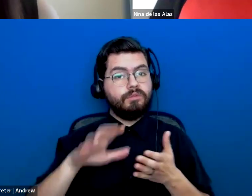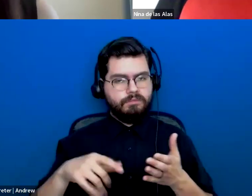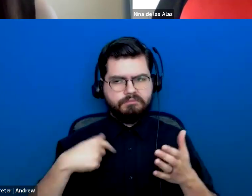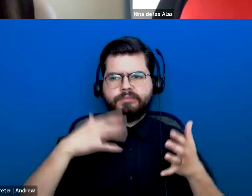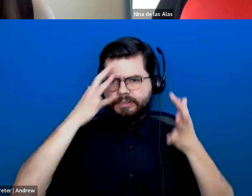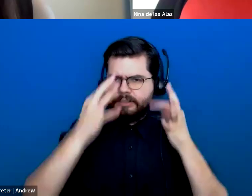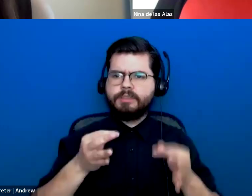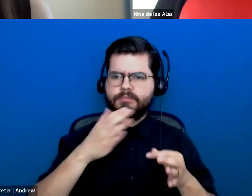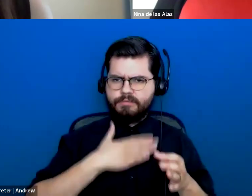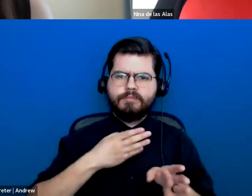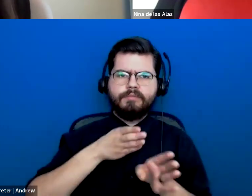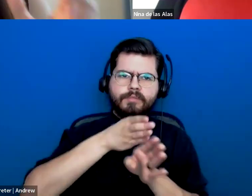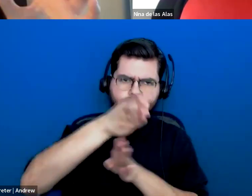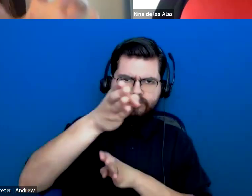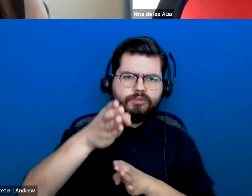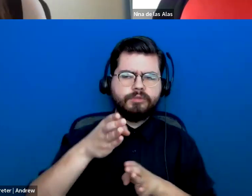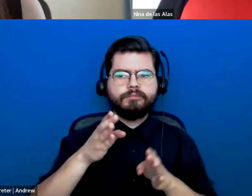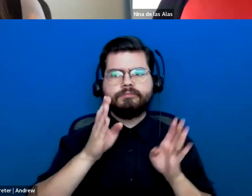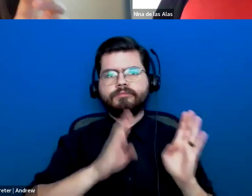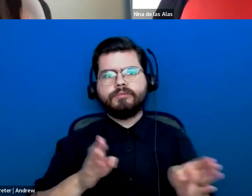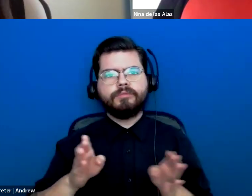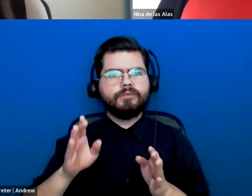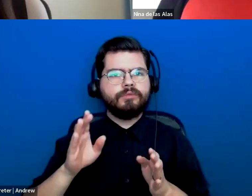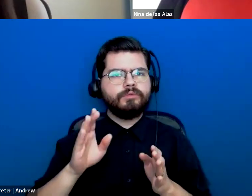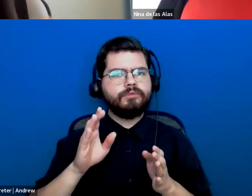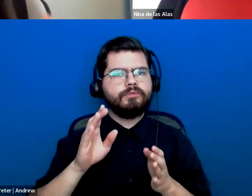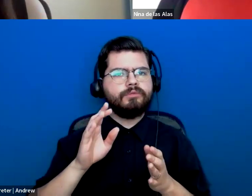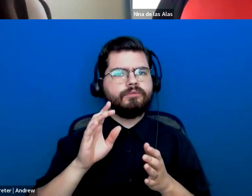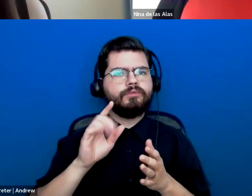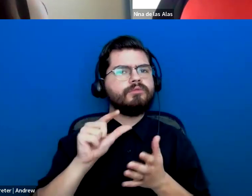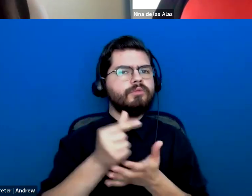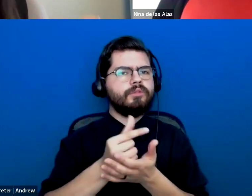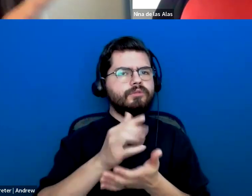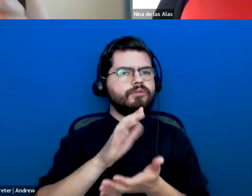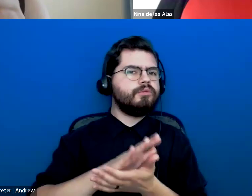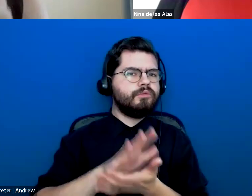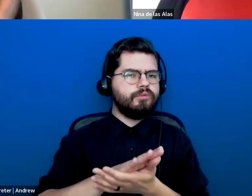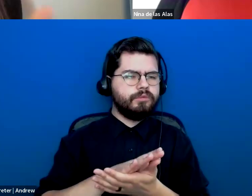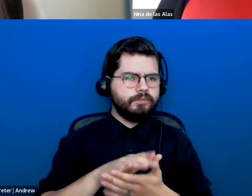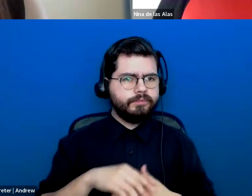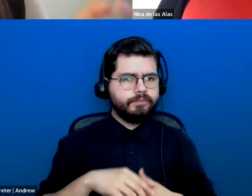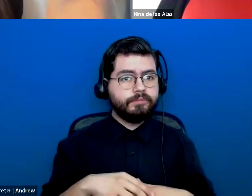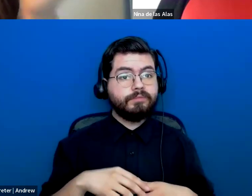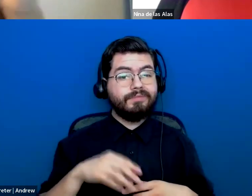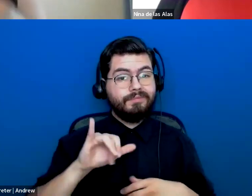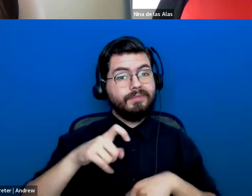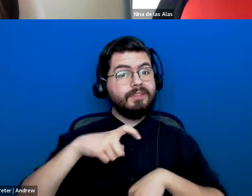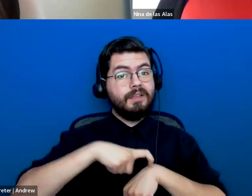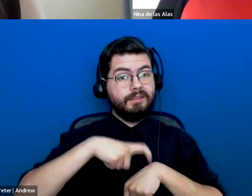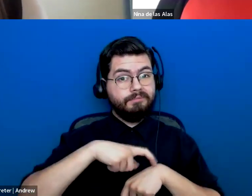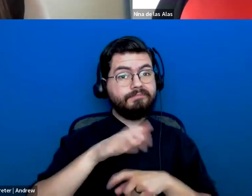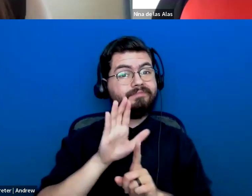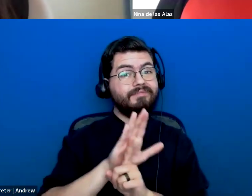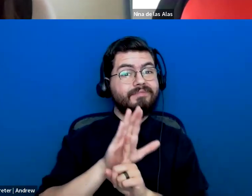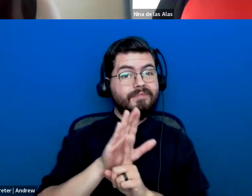lab meeting, or prepare for graduate school. At that time, at that moment, their imposter syndrome may be very intense, but